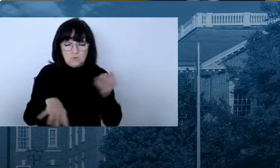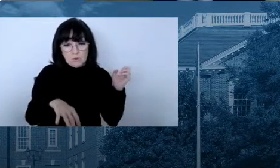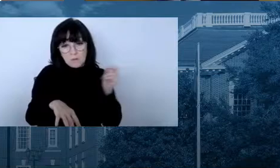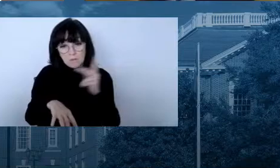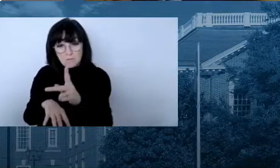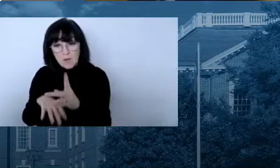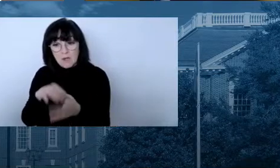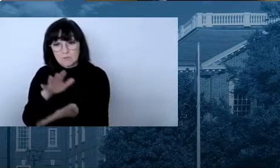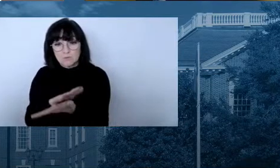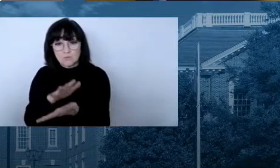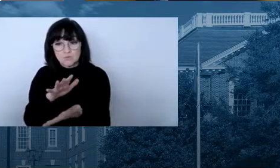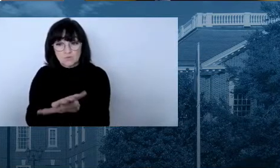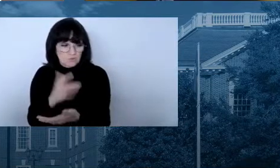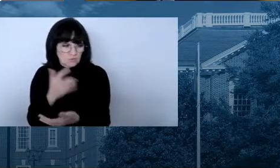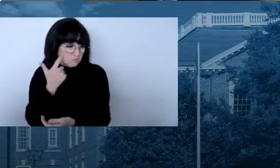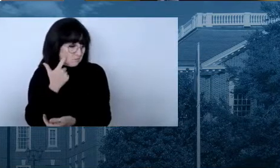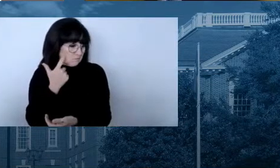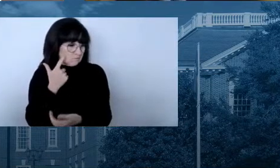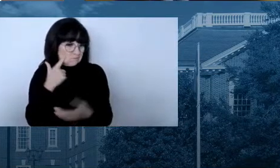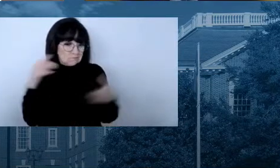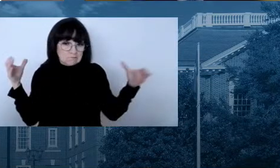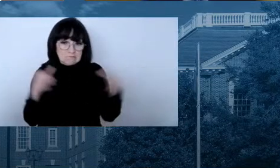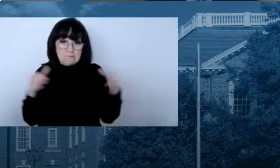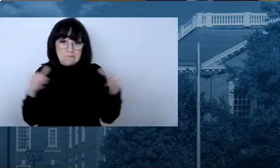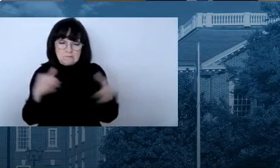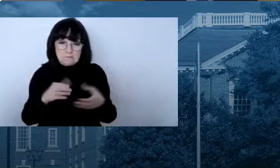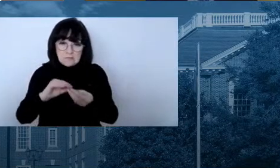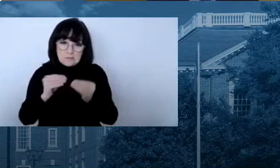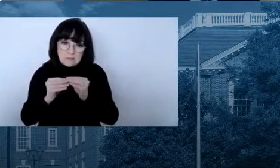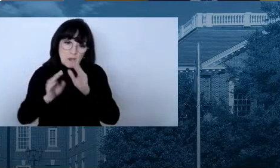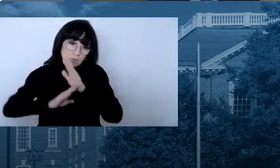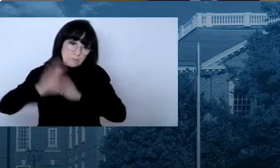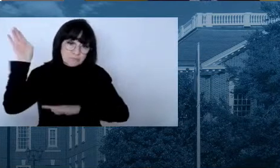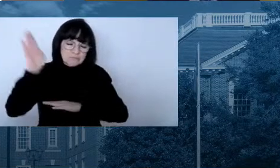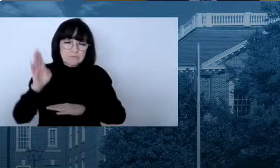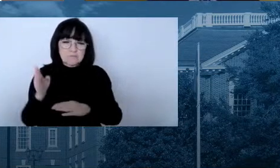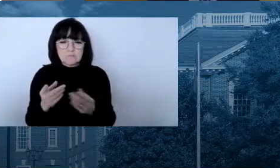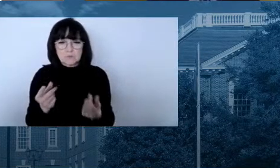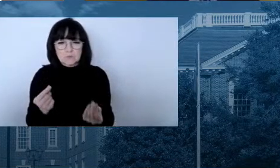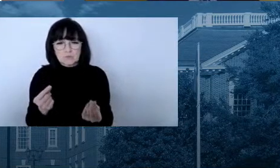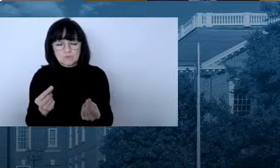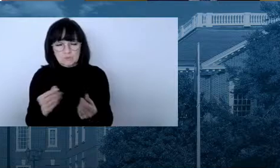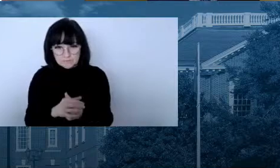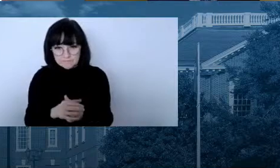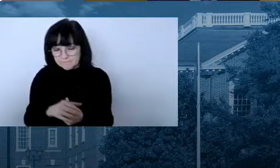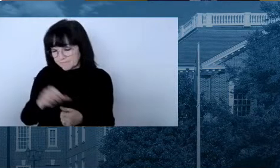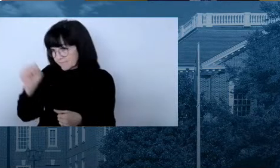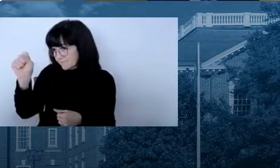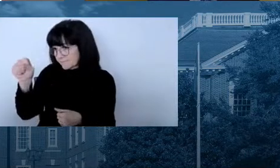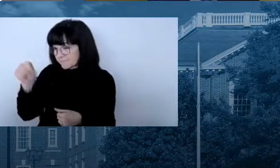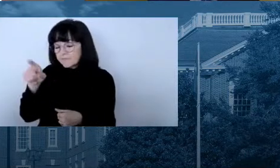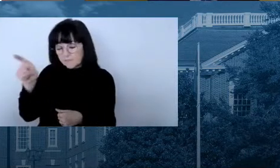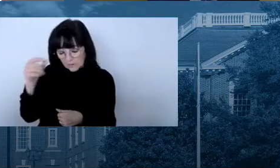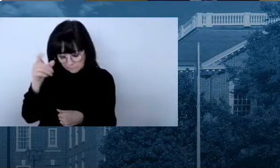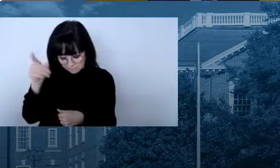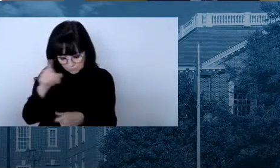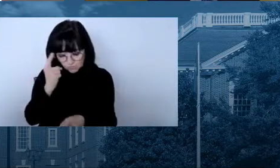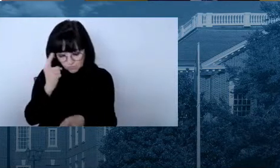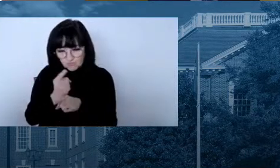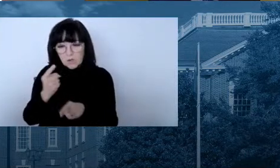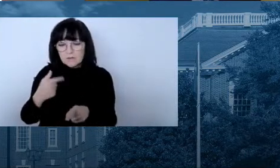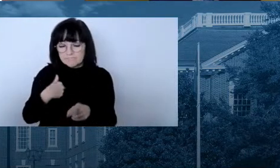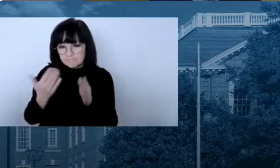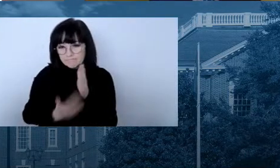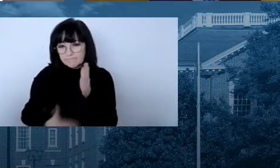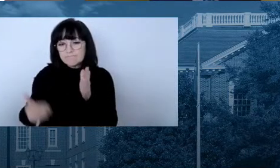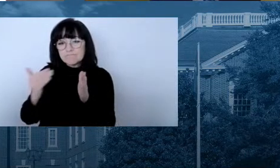heard me say time and time again that one of our most important objectives is to keep children in schools for in-person